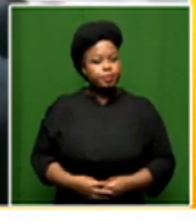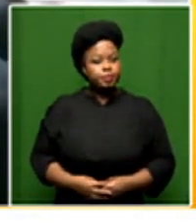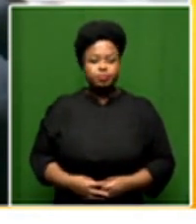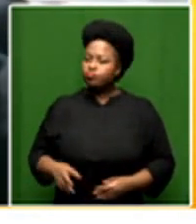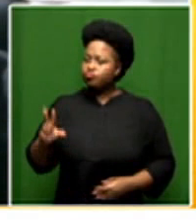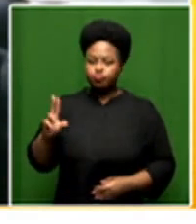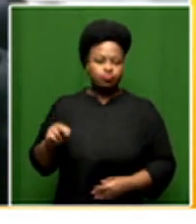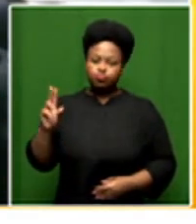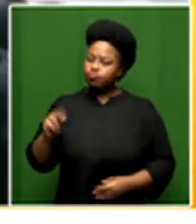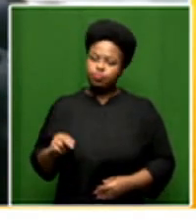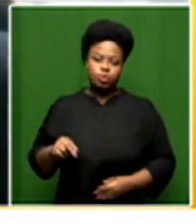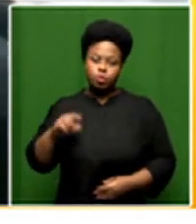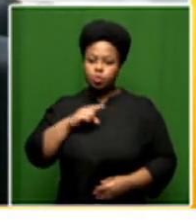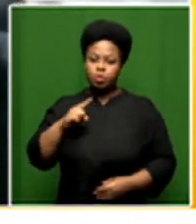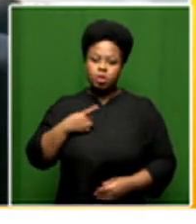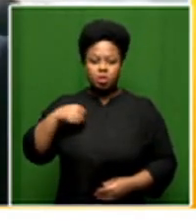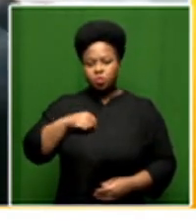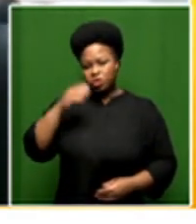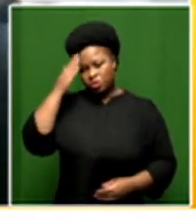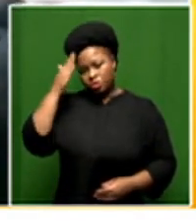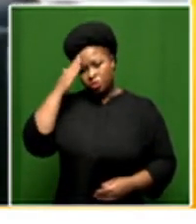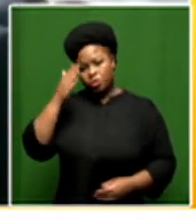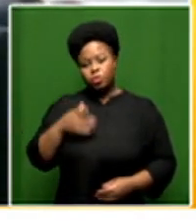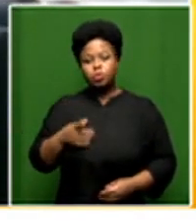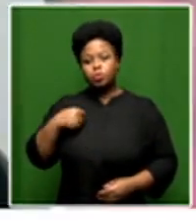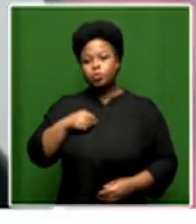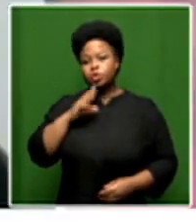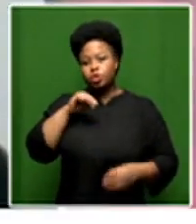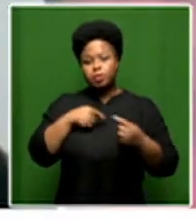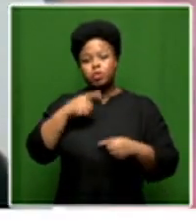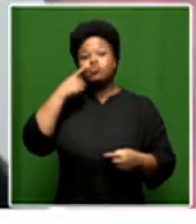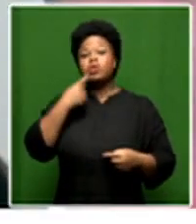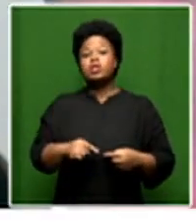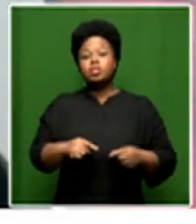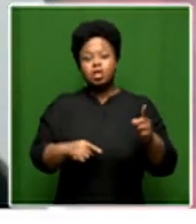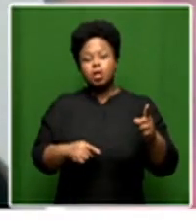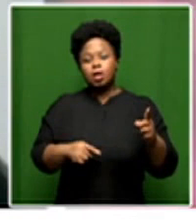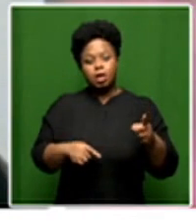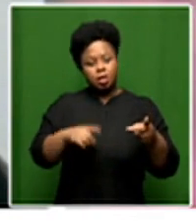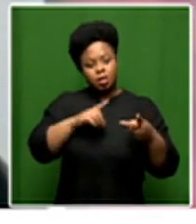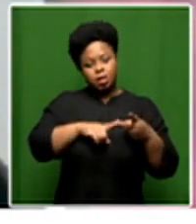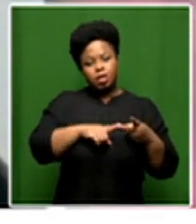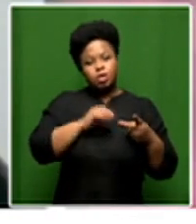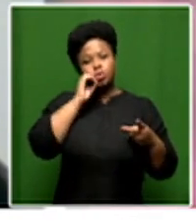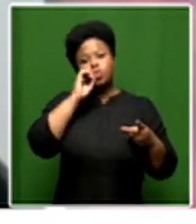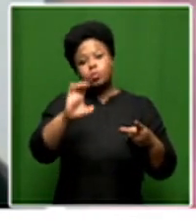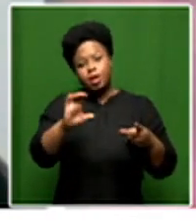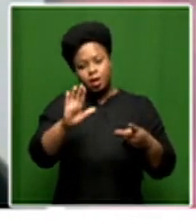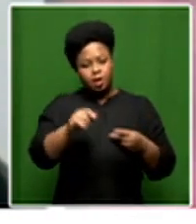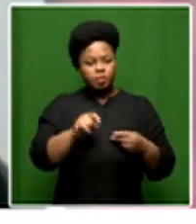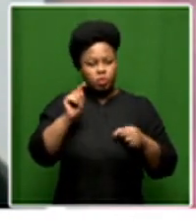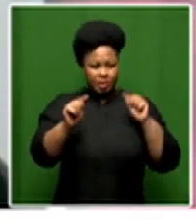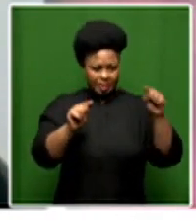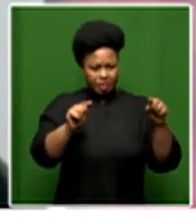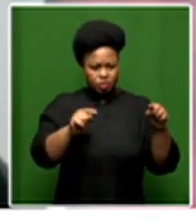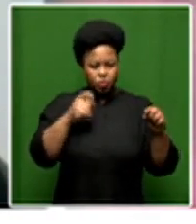Not necessarily, because we know that the reference that we are making in Russia and in Cuba, there will be